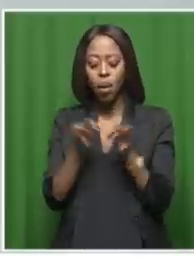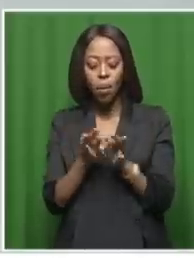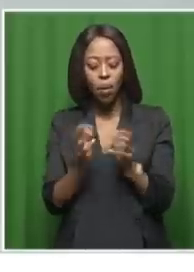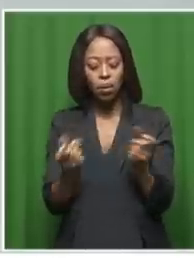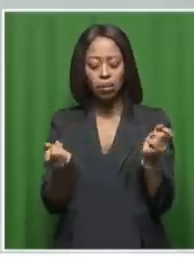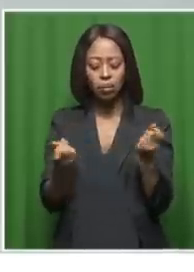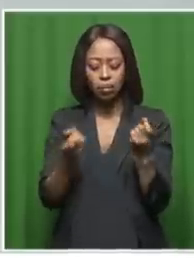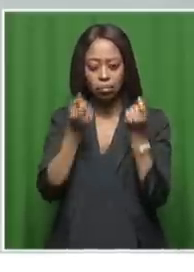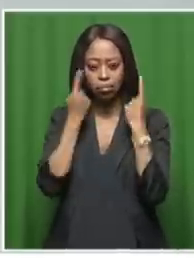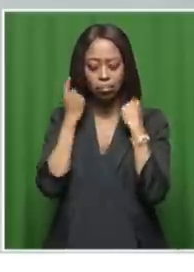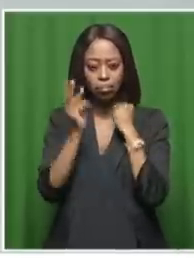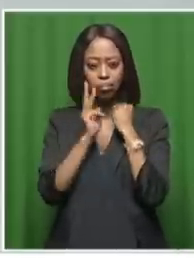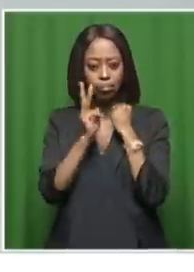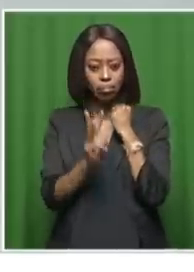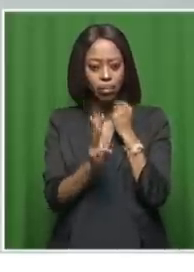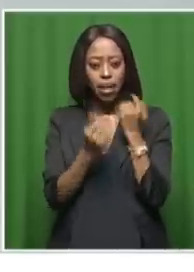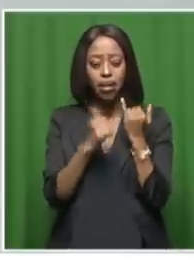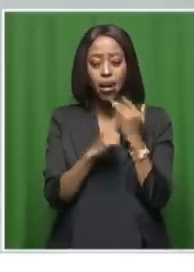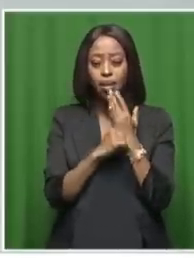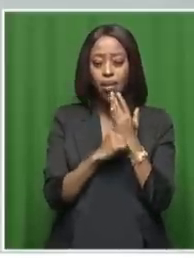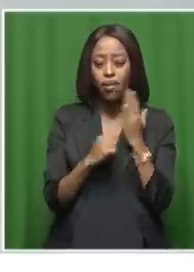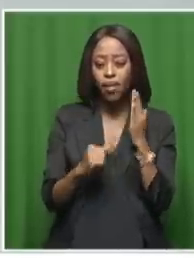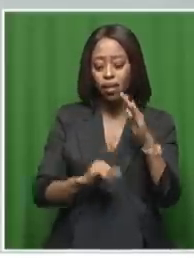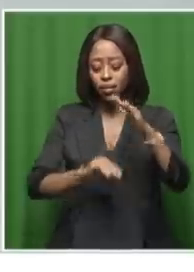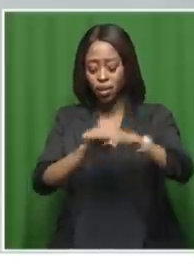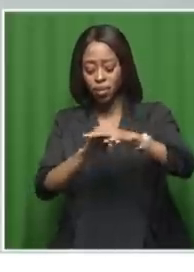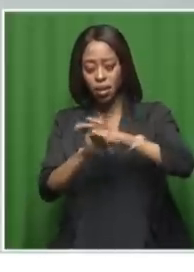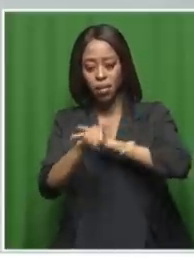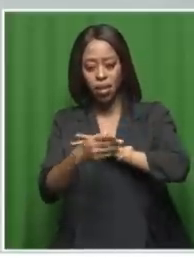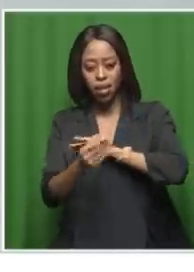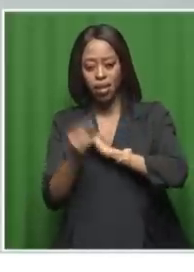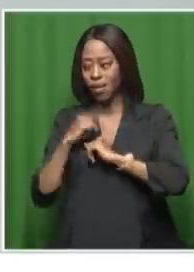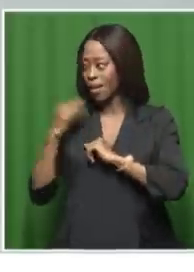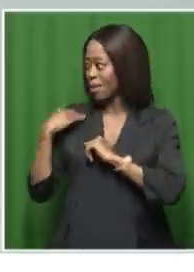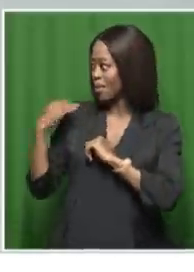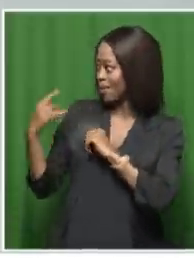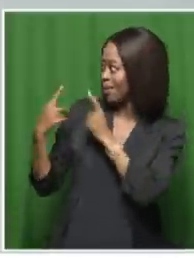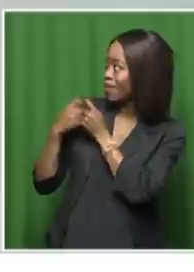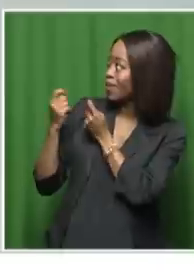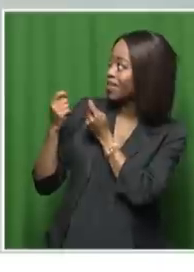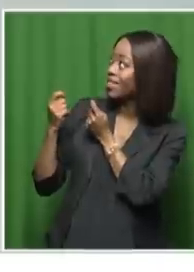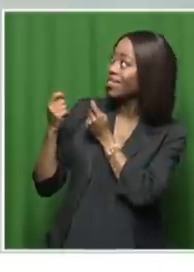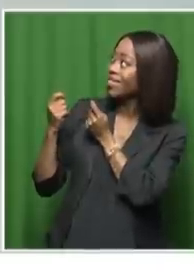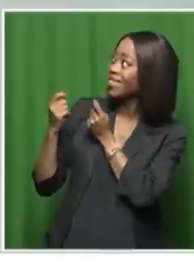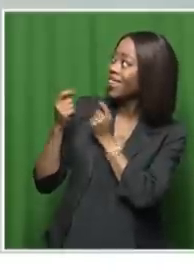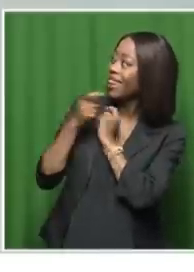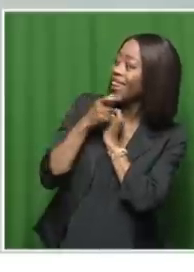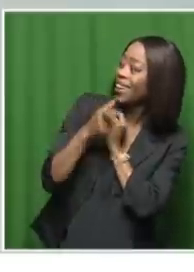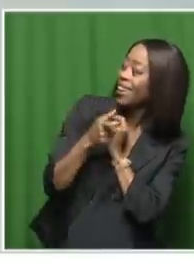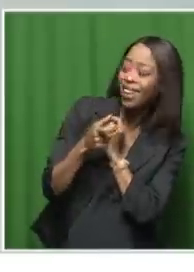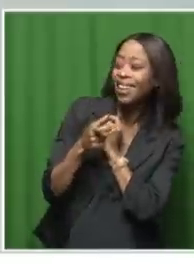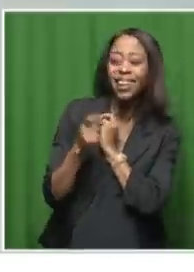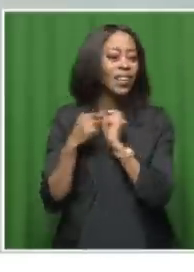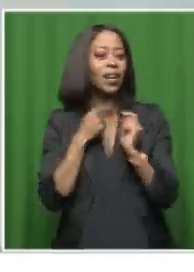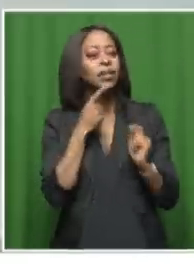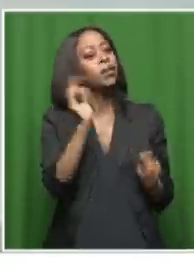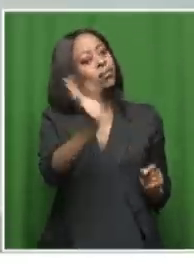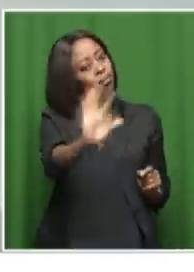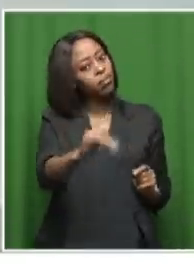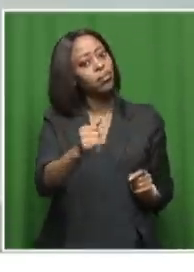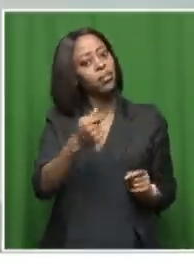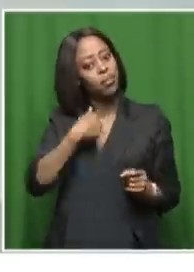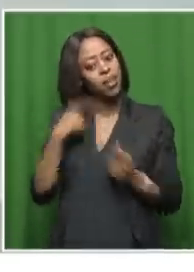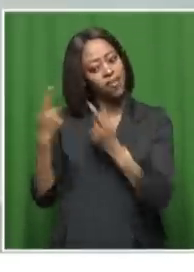the VAT threshold. I'm not going to put the amount because the Minister of Finance will kill me. He always reminds me that this is his